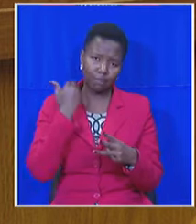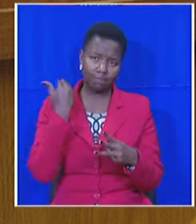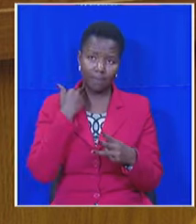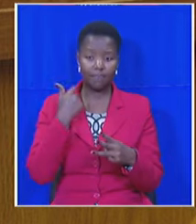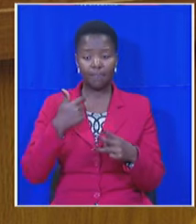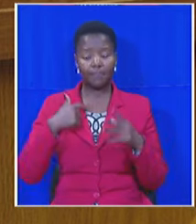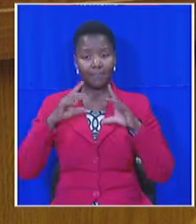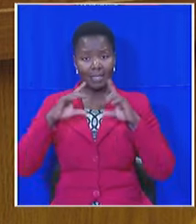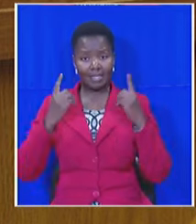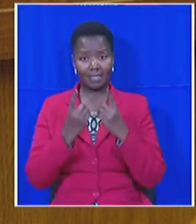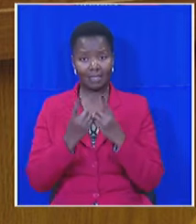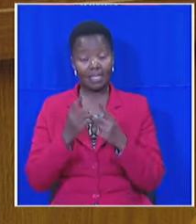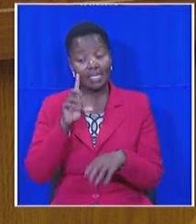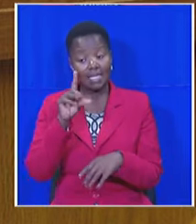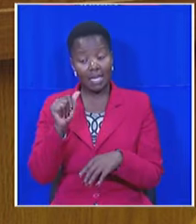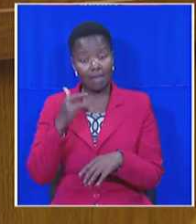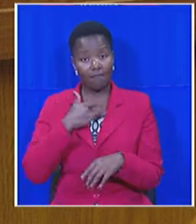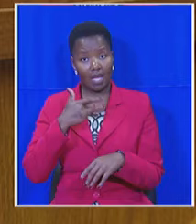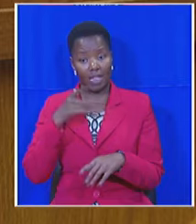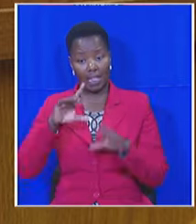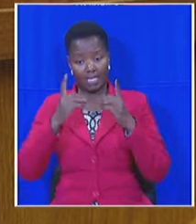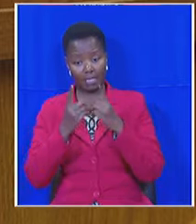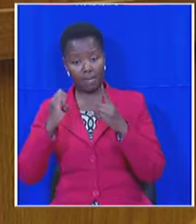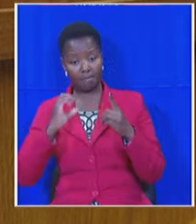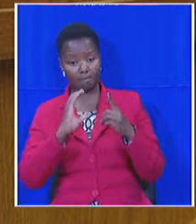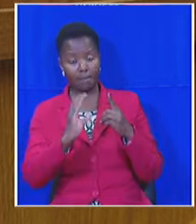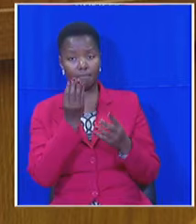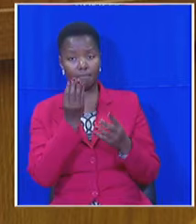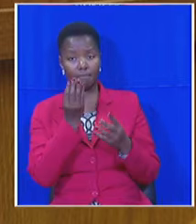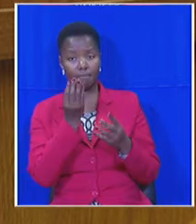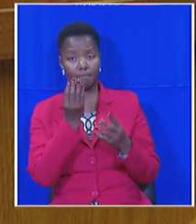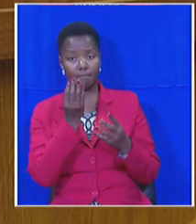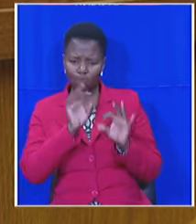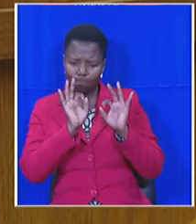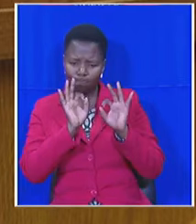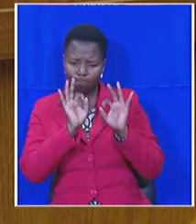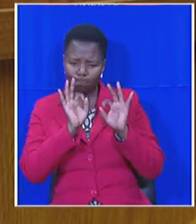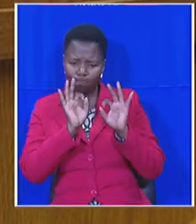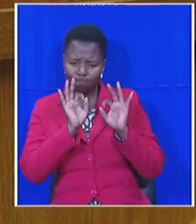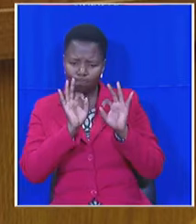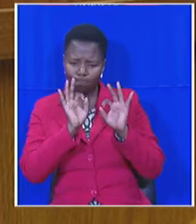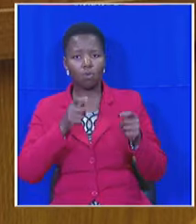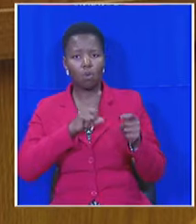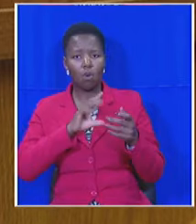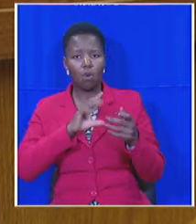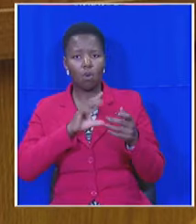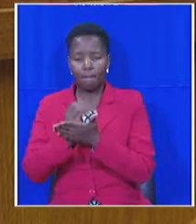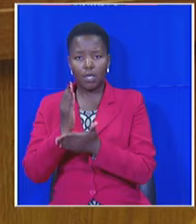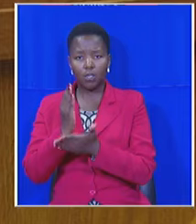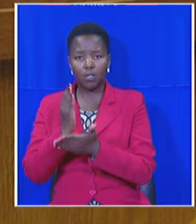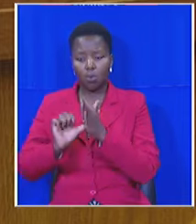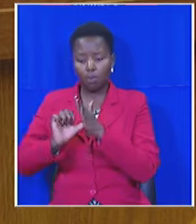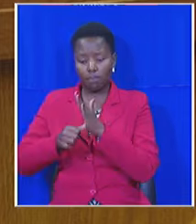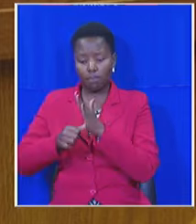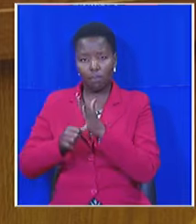the budget allocated to the Department of Women could be used more effectively to increase social grants, which provide